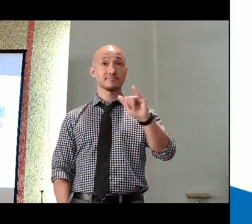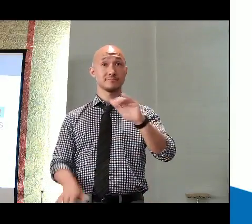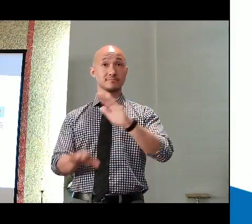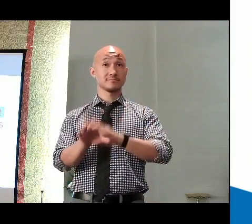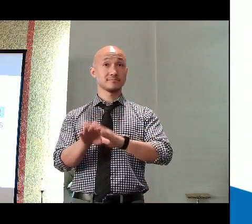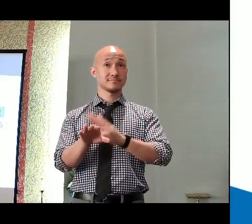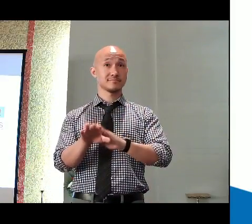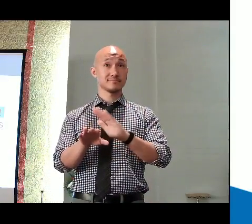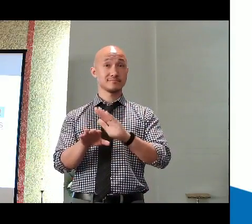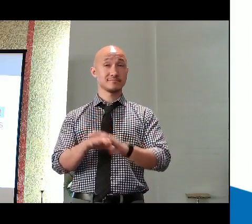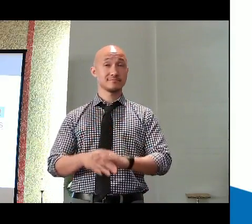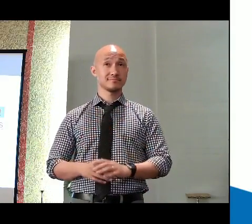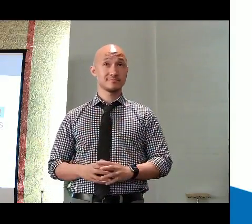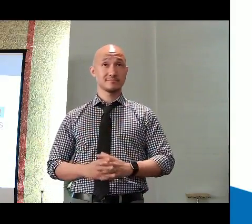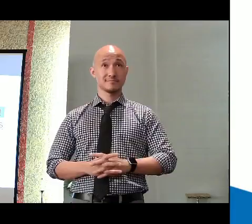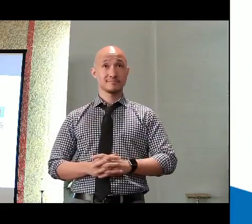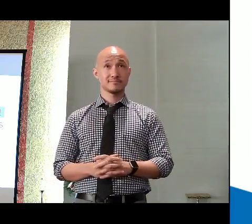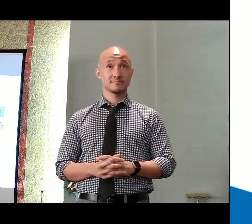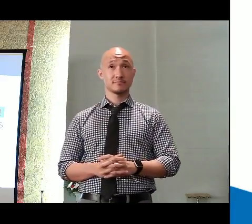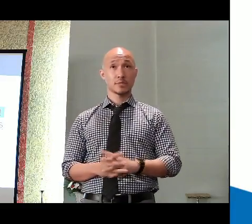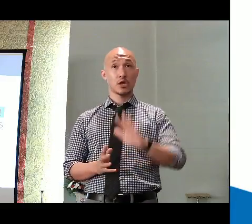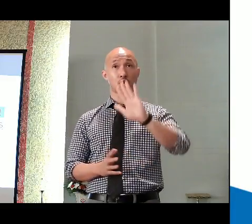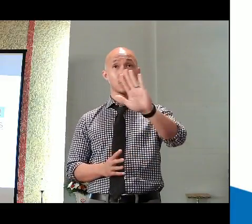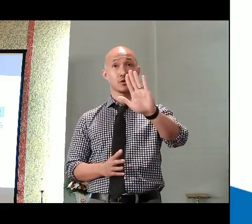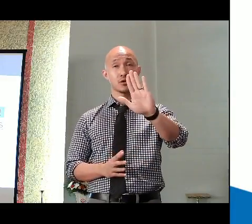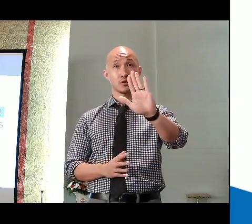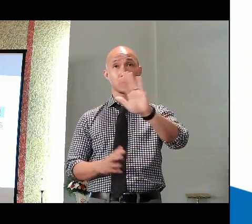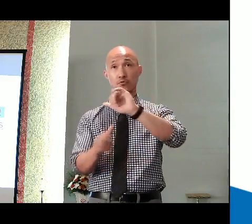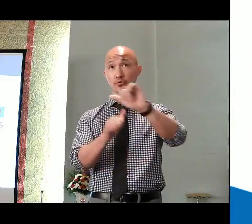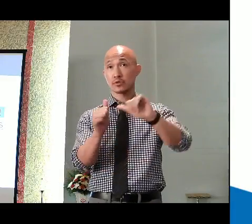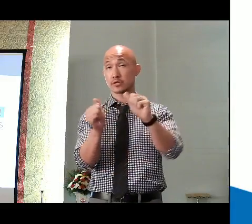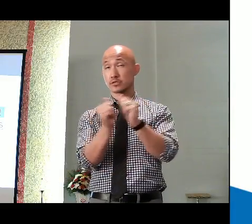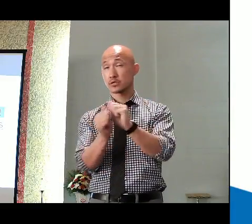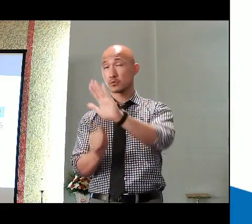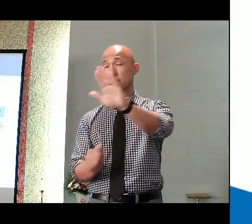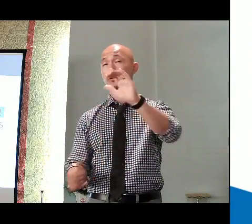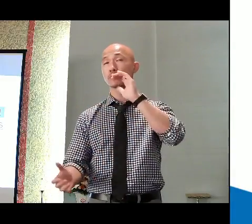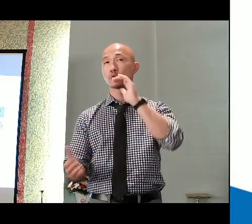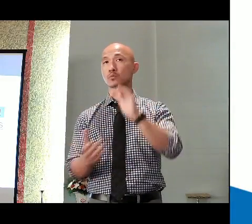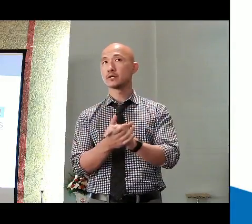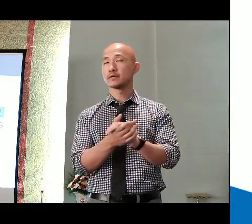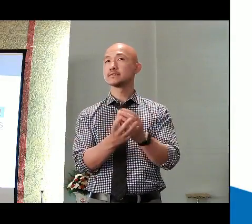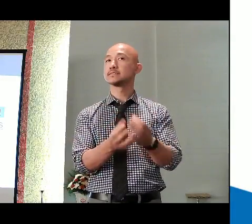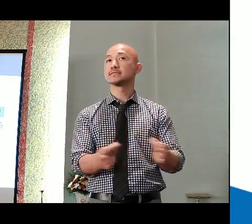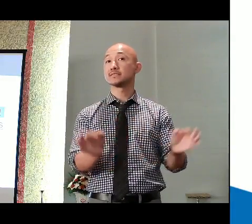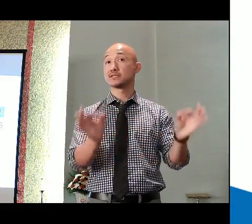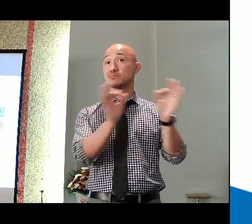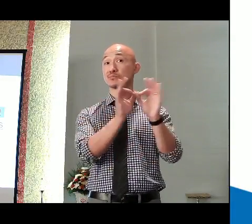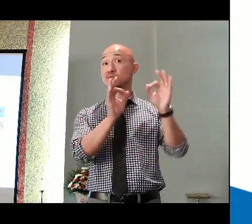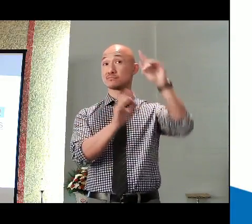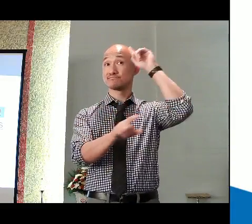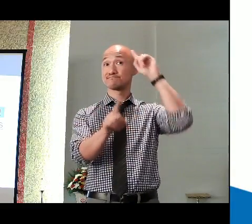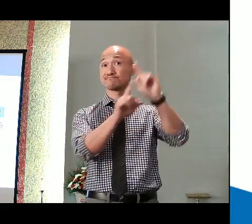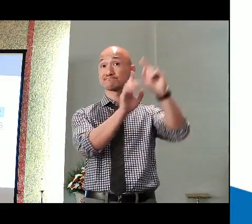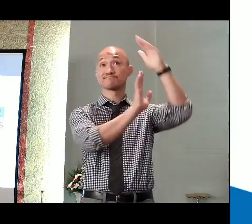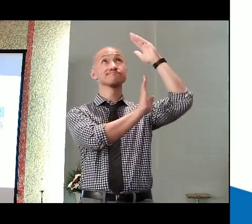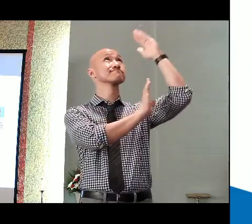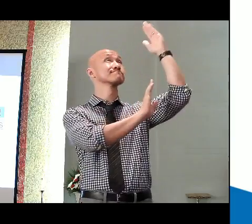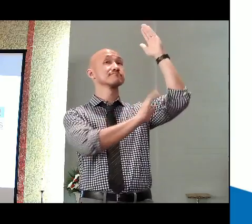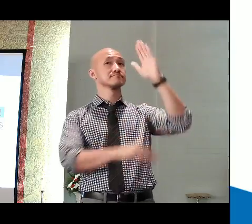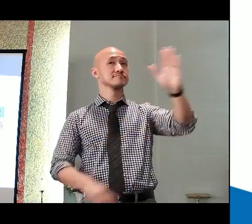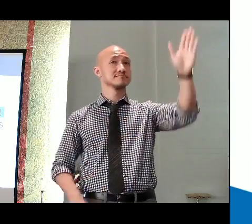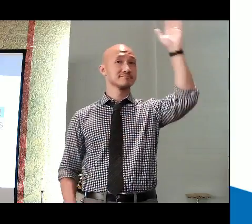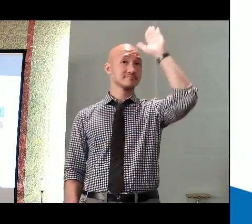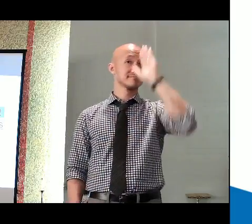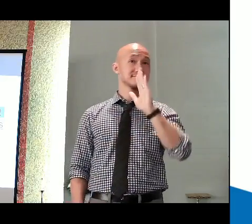Your domestic life has a meaningful impact on your spiritual life. Men, this is where the